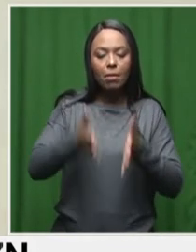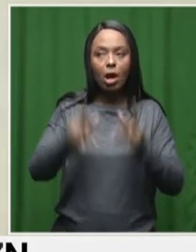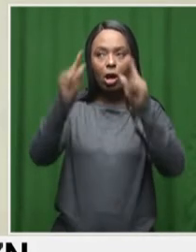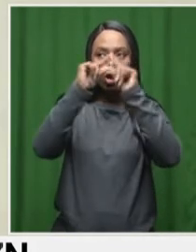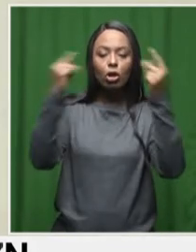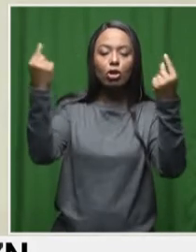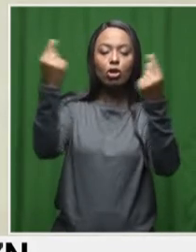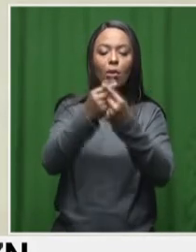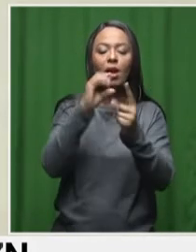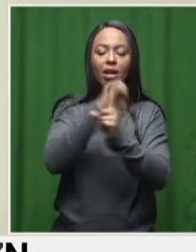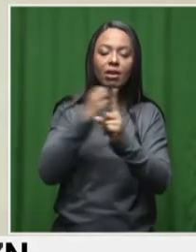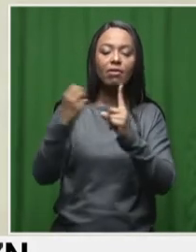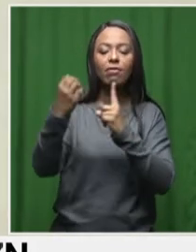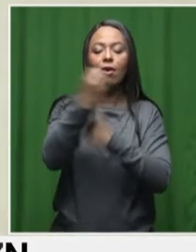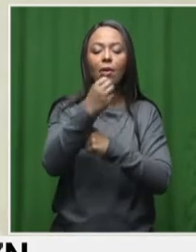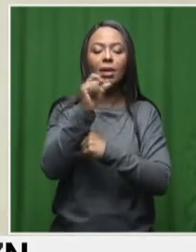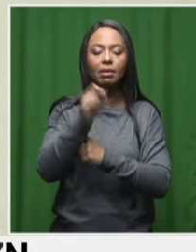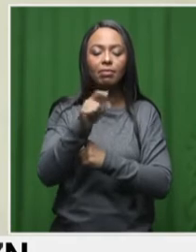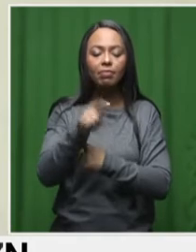environment with regard to